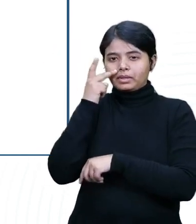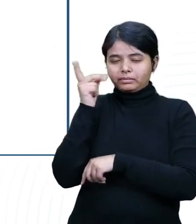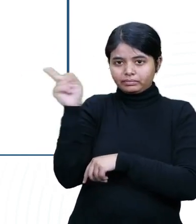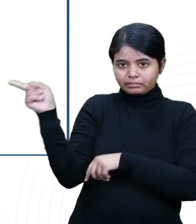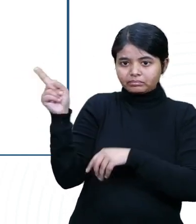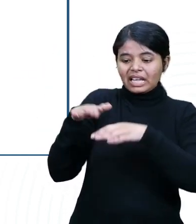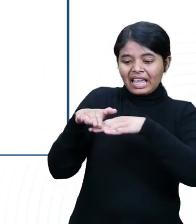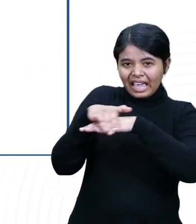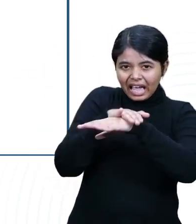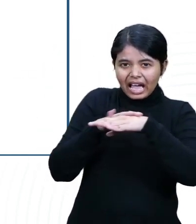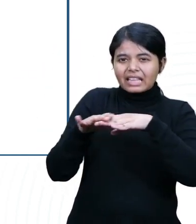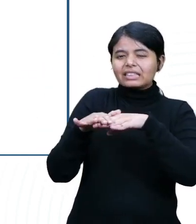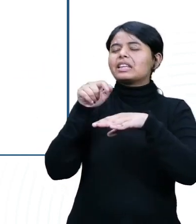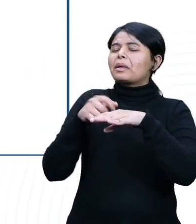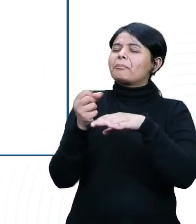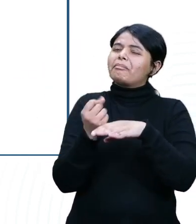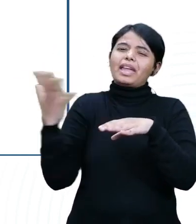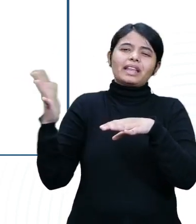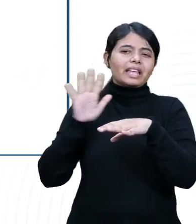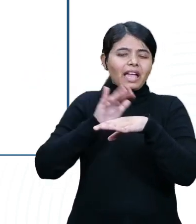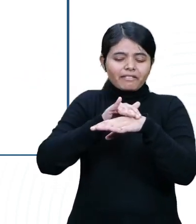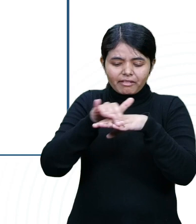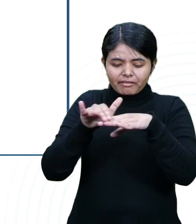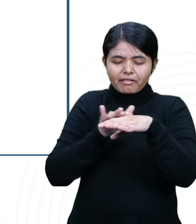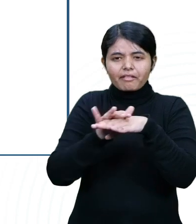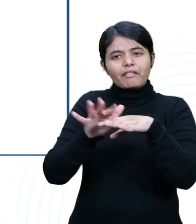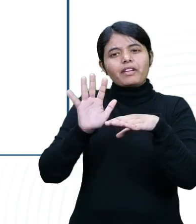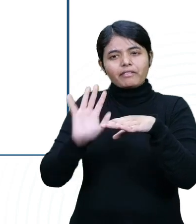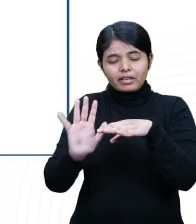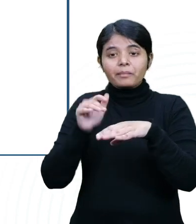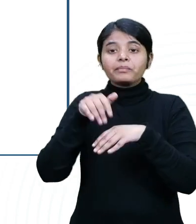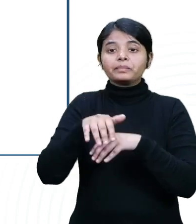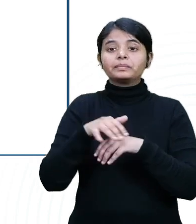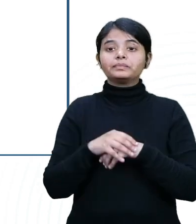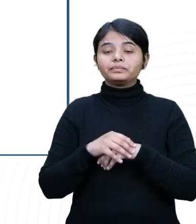would be to study the gippals, the